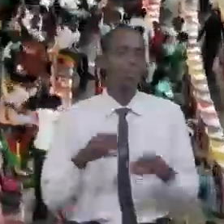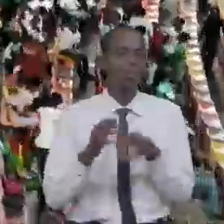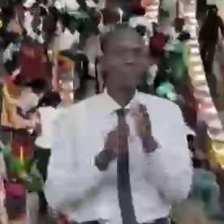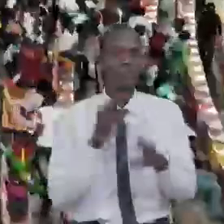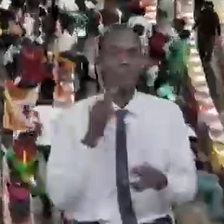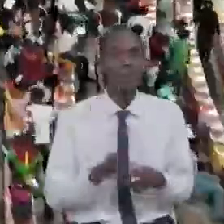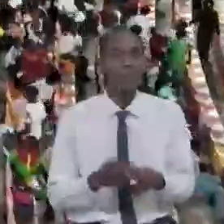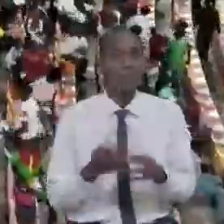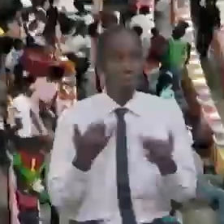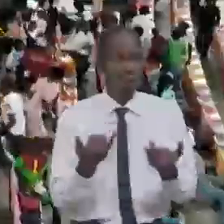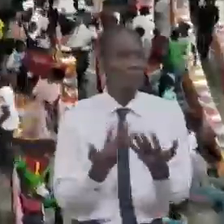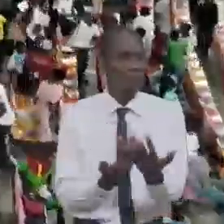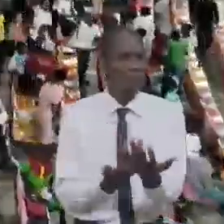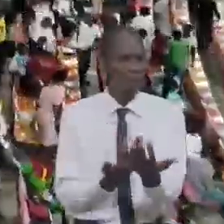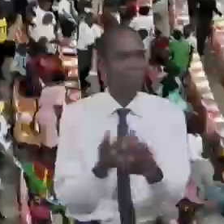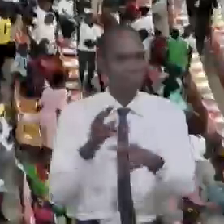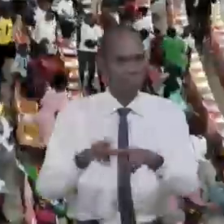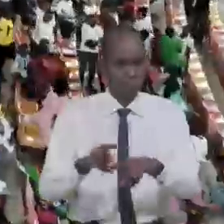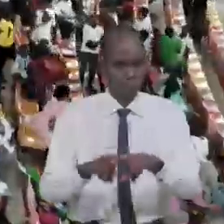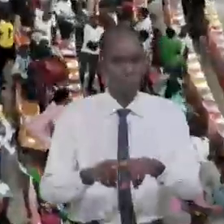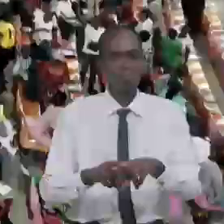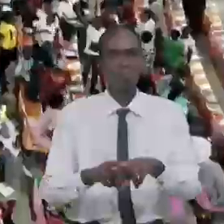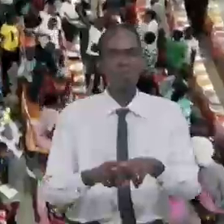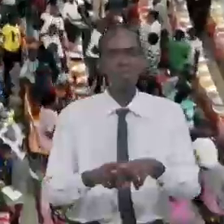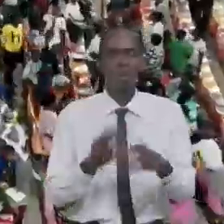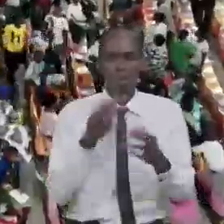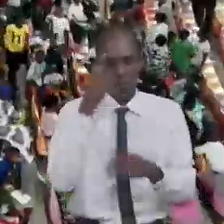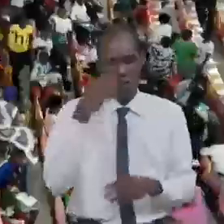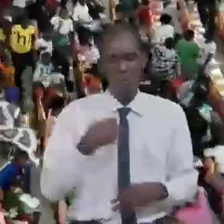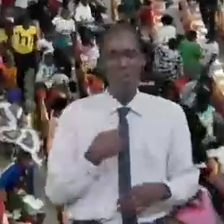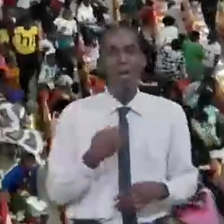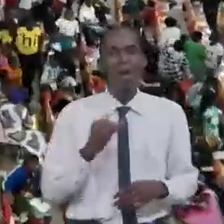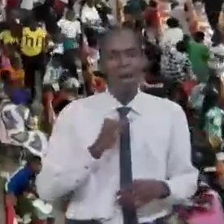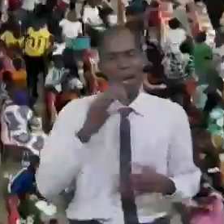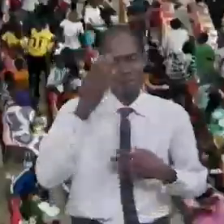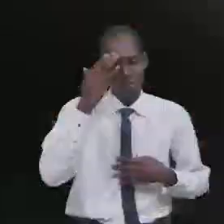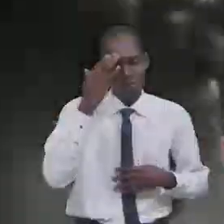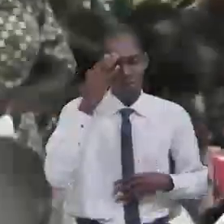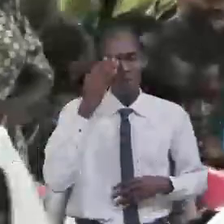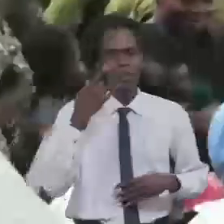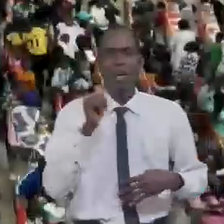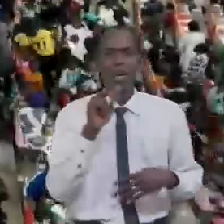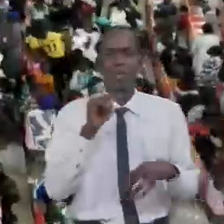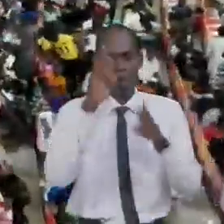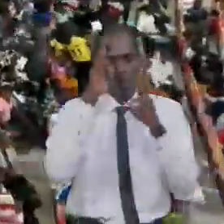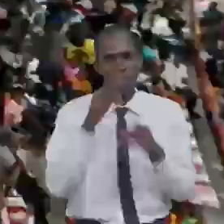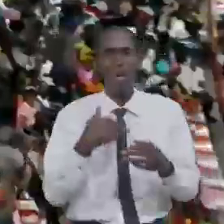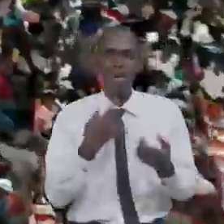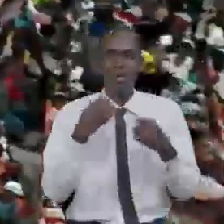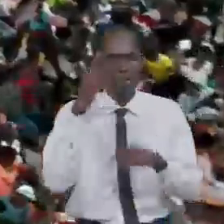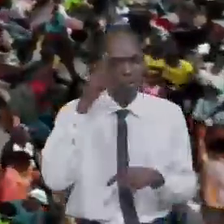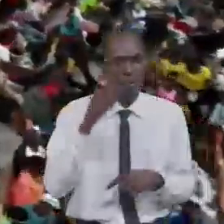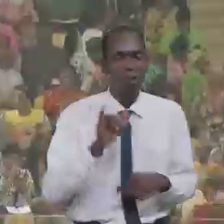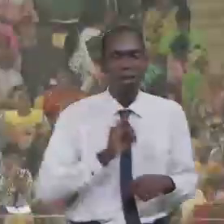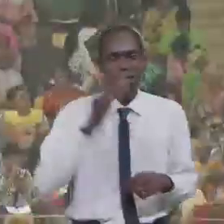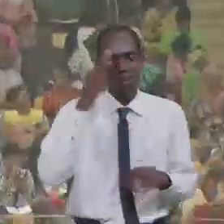Now please wait for me, sit down first, wait for me. I know that honor has come for you. I know that power